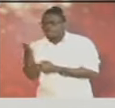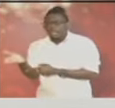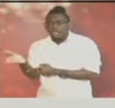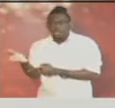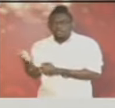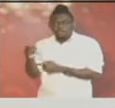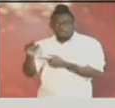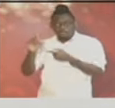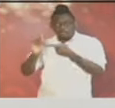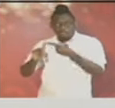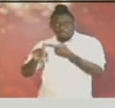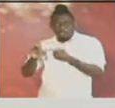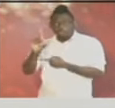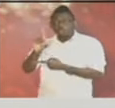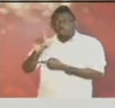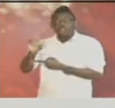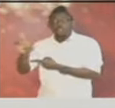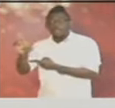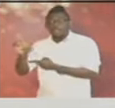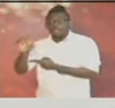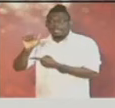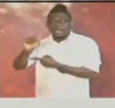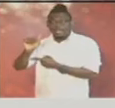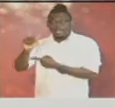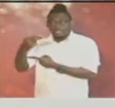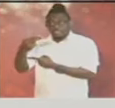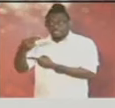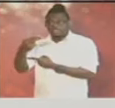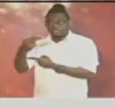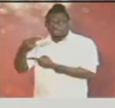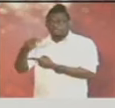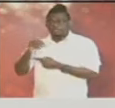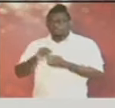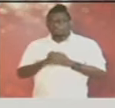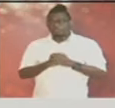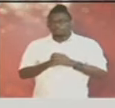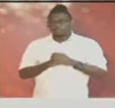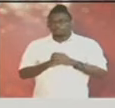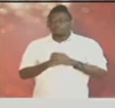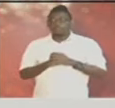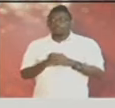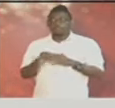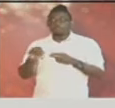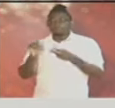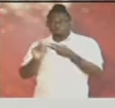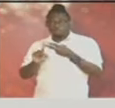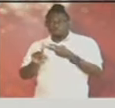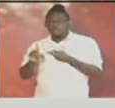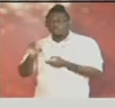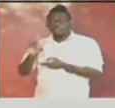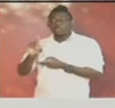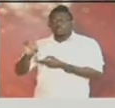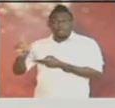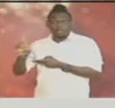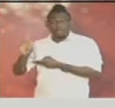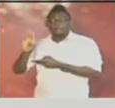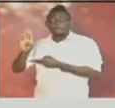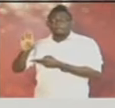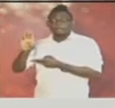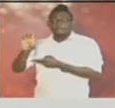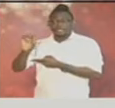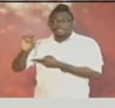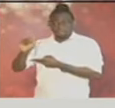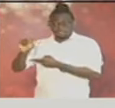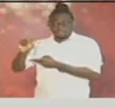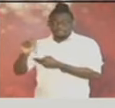Dr. Avery Hines, Technical Director of the Epidemiology Division, Dr. Alana Best, County Medical Officer of Health